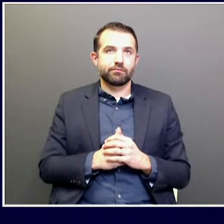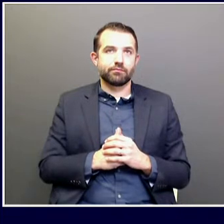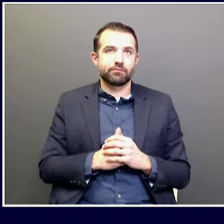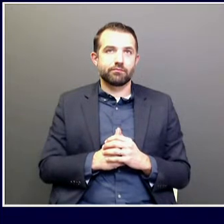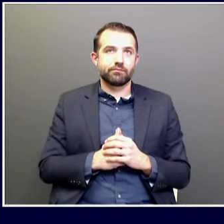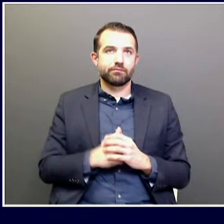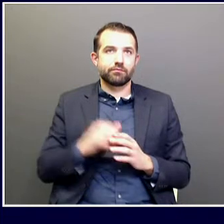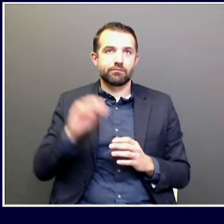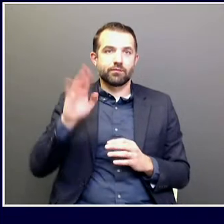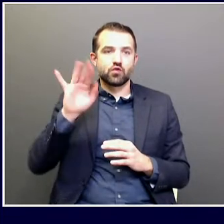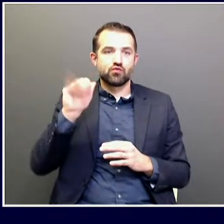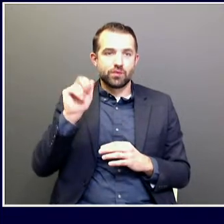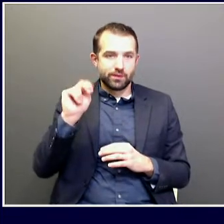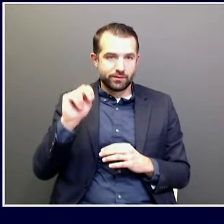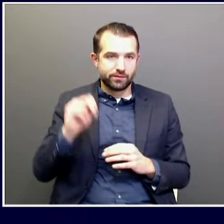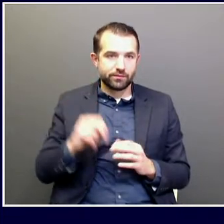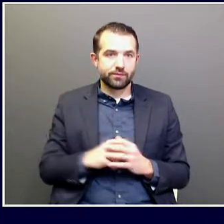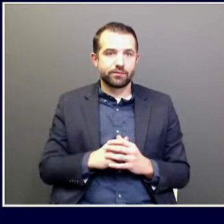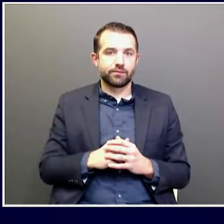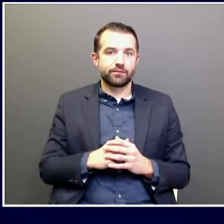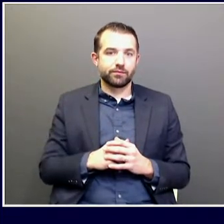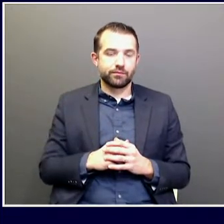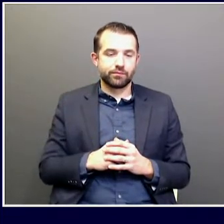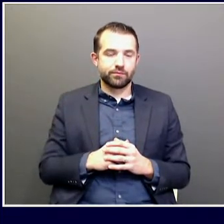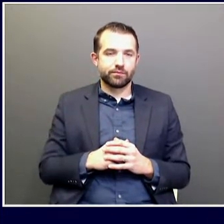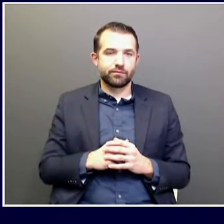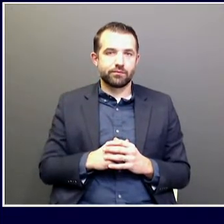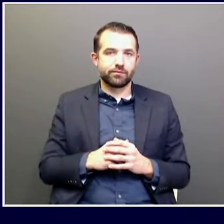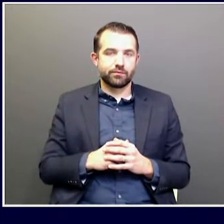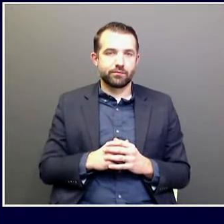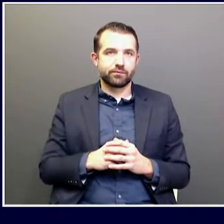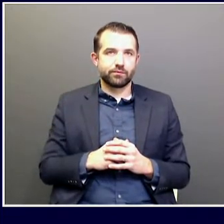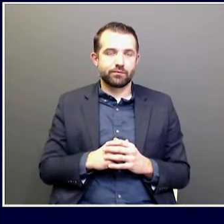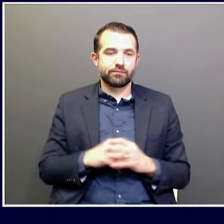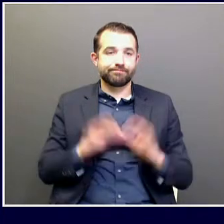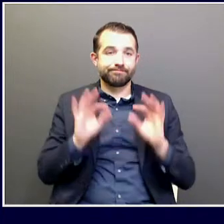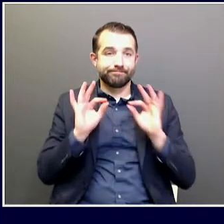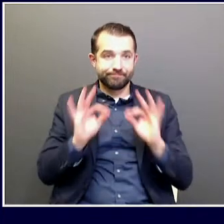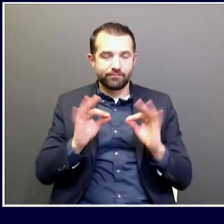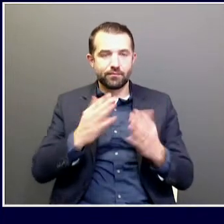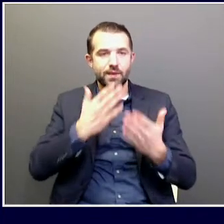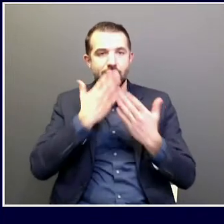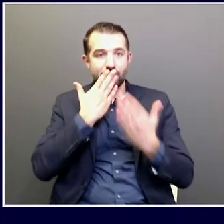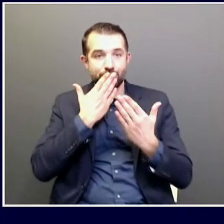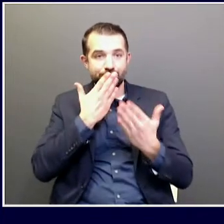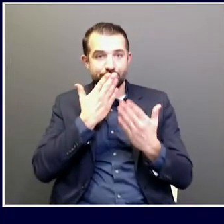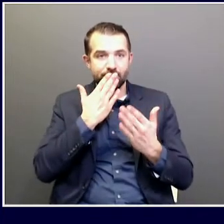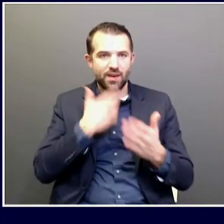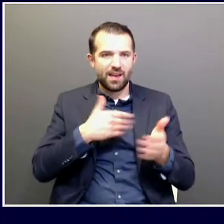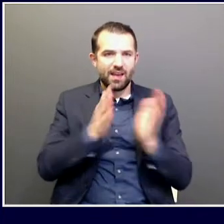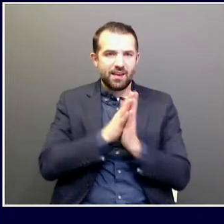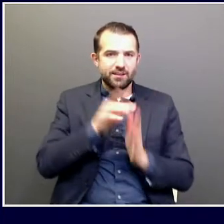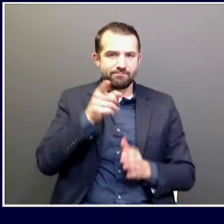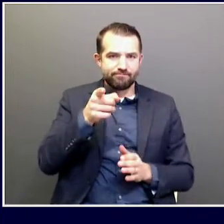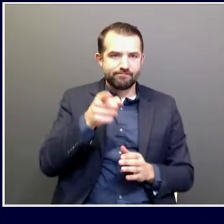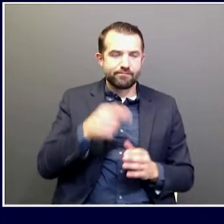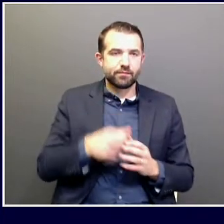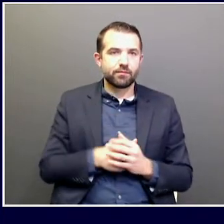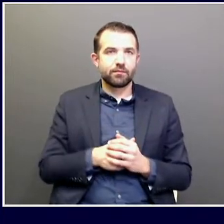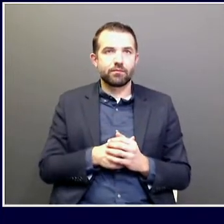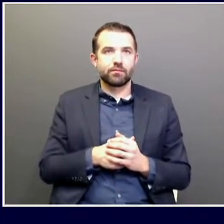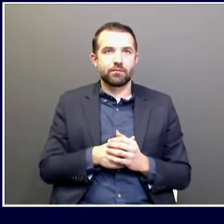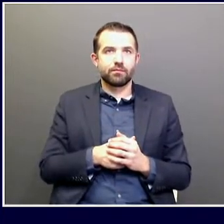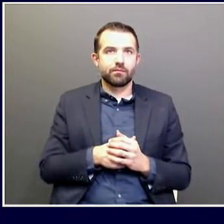Brian Sullivan next. Thank you, Dr. Shah. This first one's for you, and Robert has actually answered this for me in the past, but I think maybe the